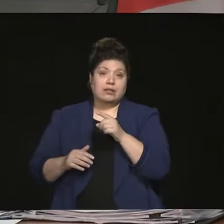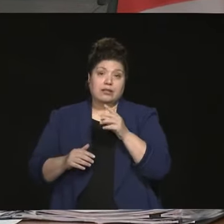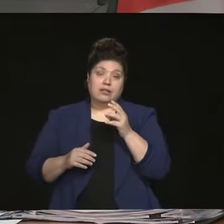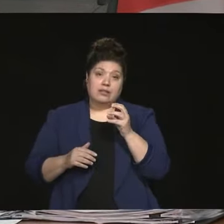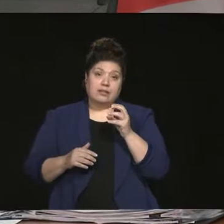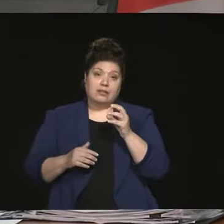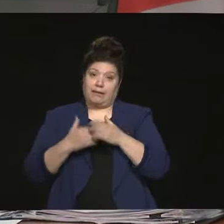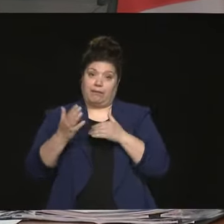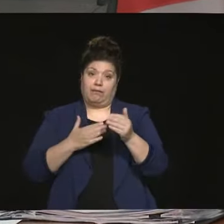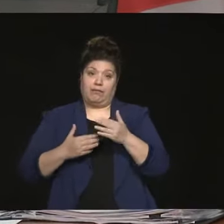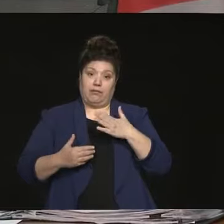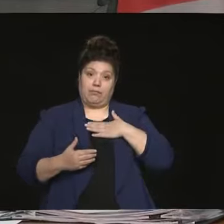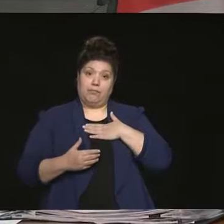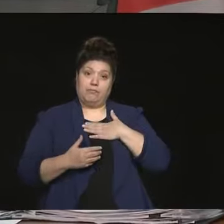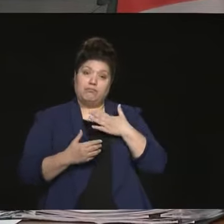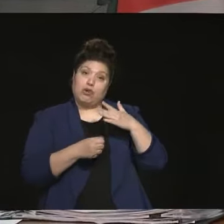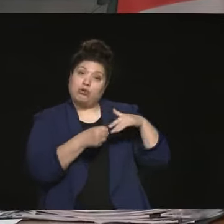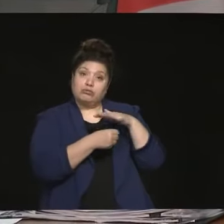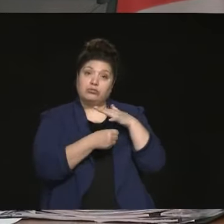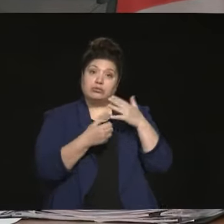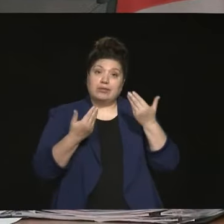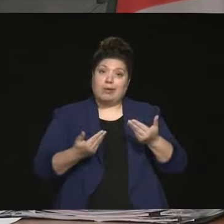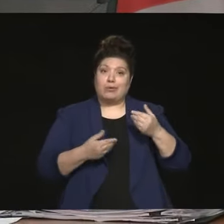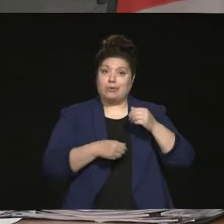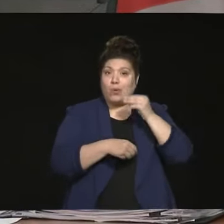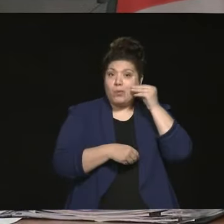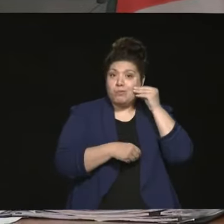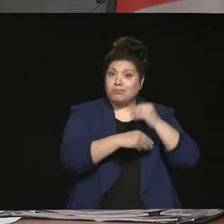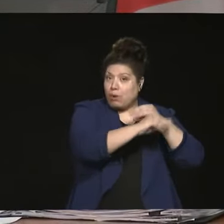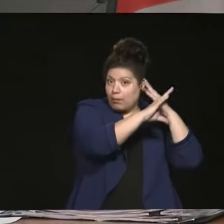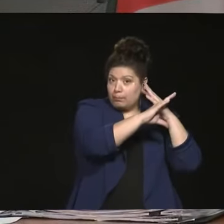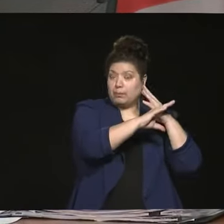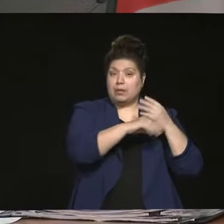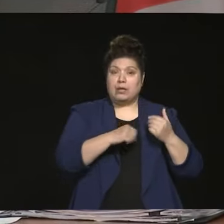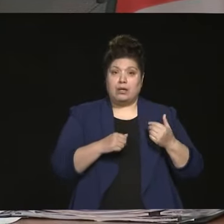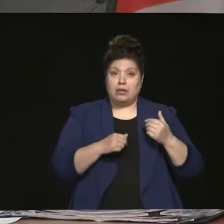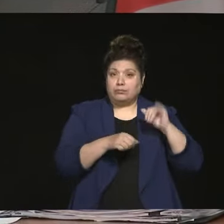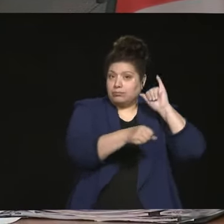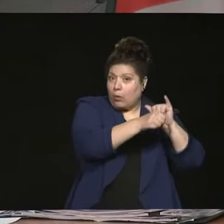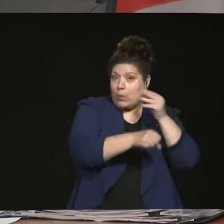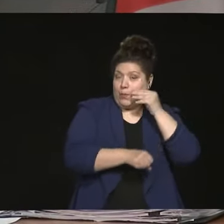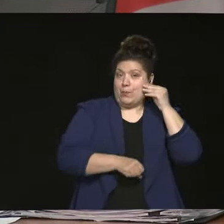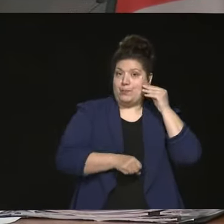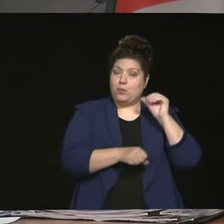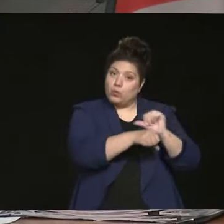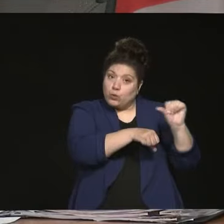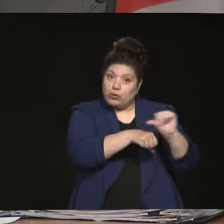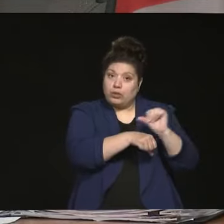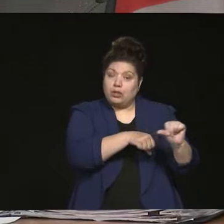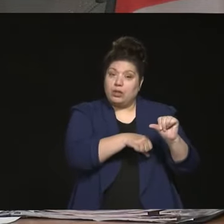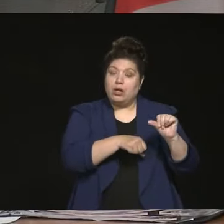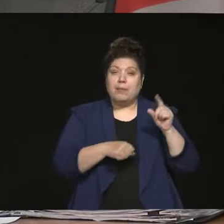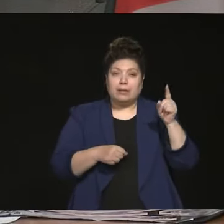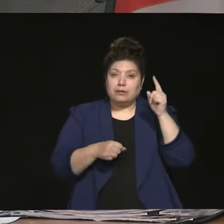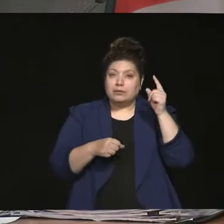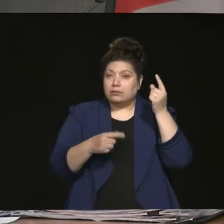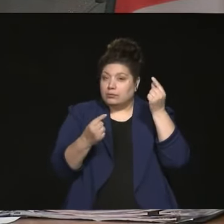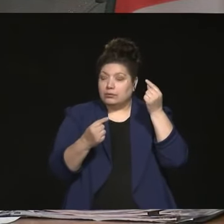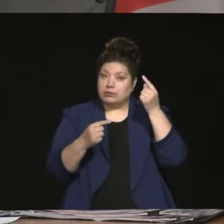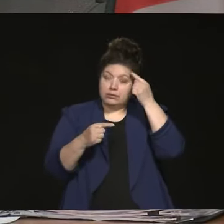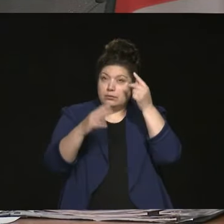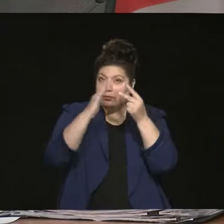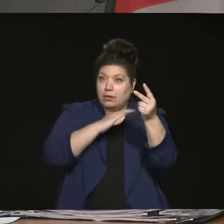teleworking arrangements, but also really thinking ahead at, well, how does physical distancing actually work in our workplace? What kind